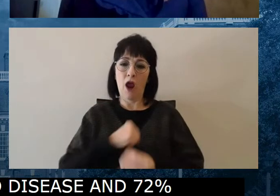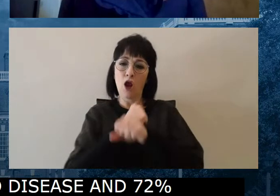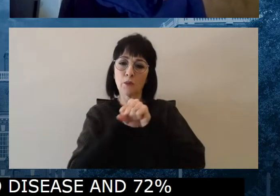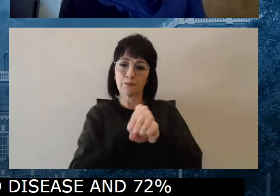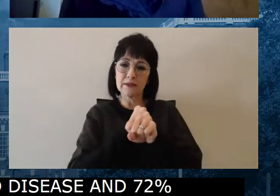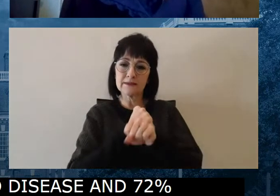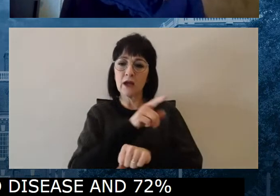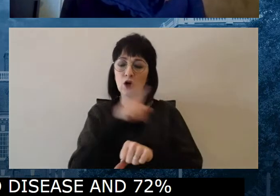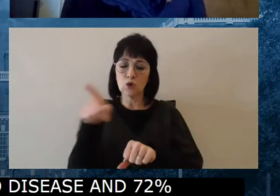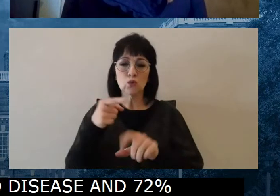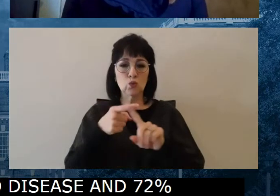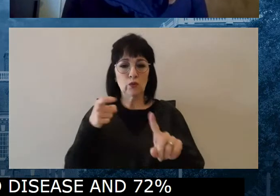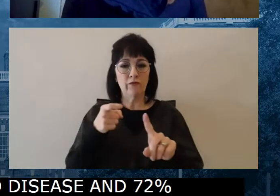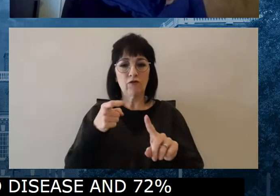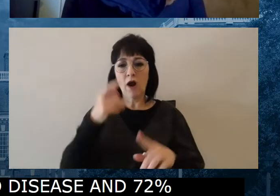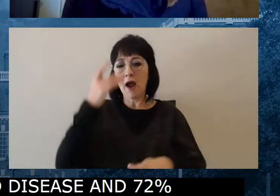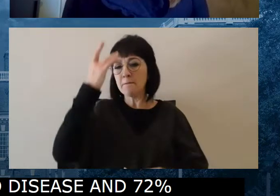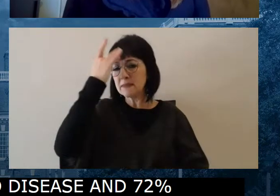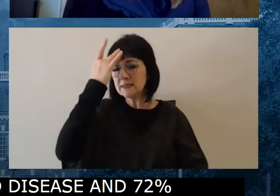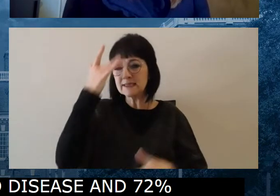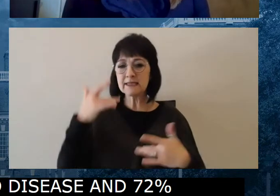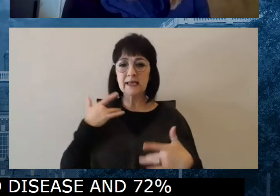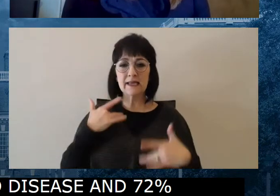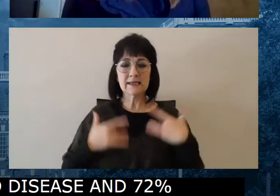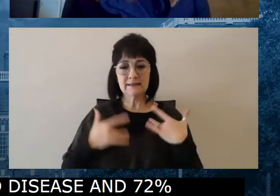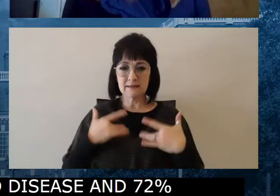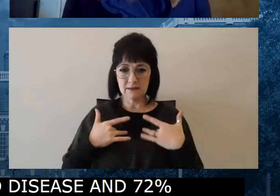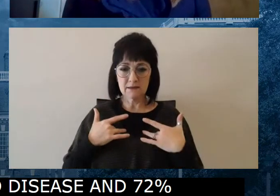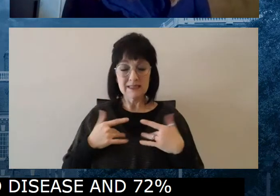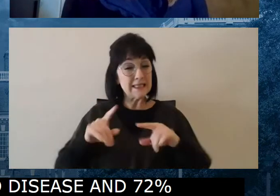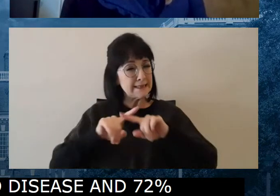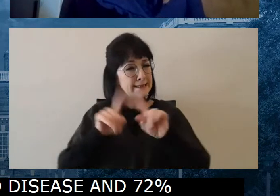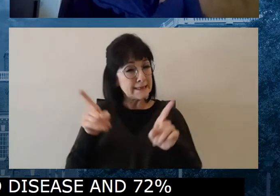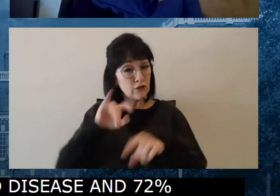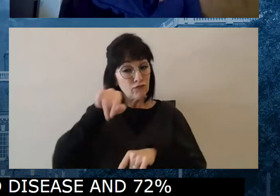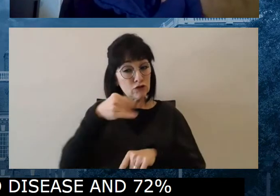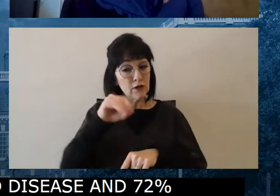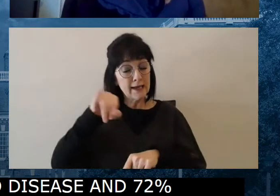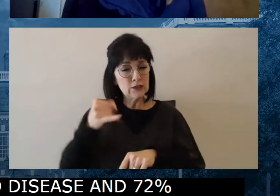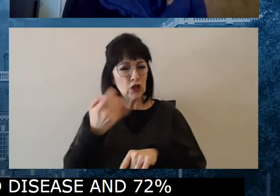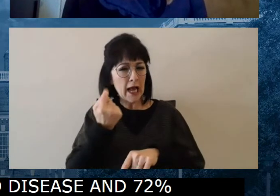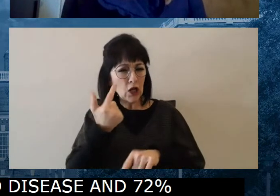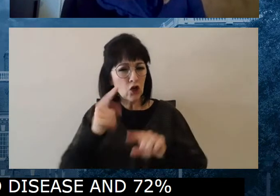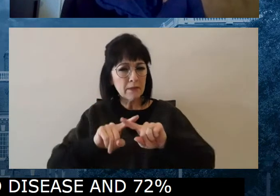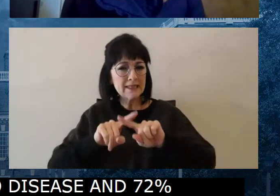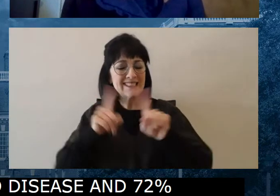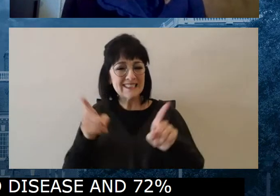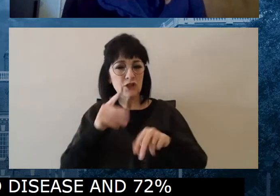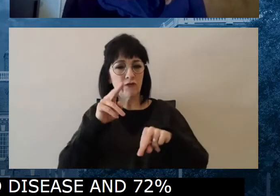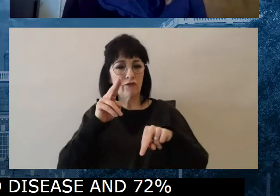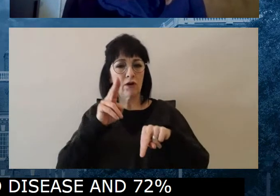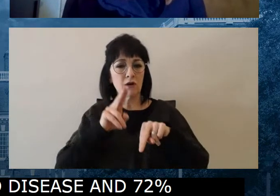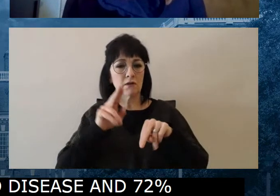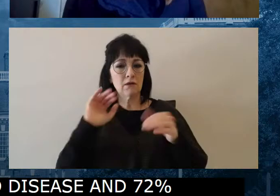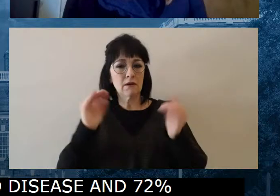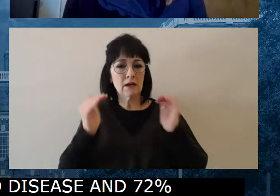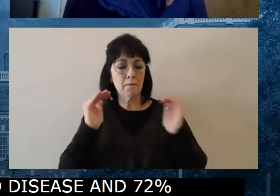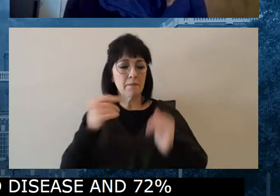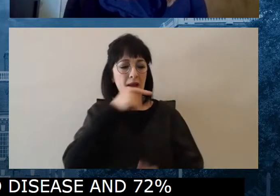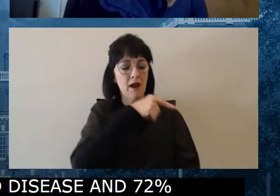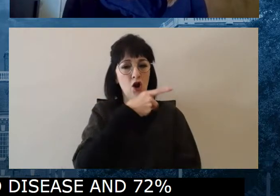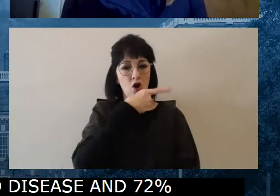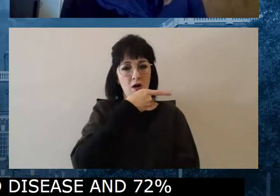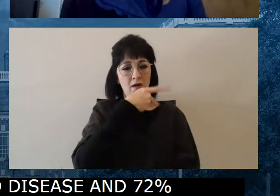infection. It is different than the way the Pfizer and Moderna vaccines are produced. In this